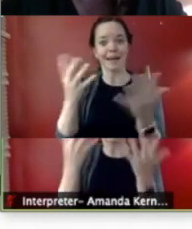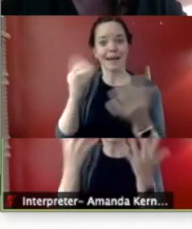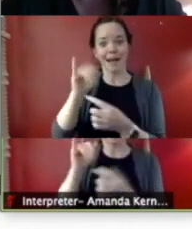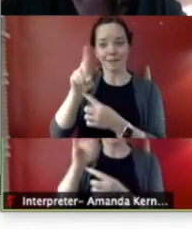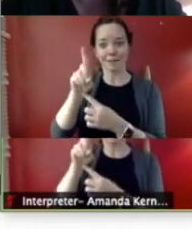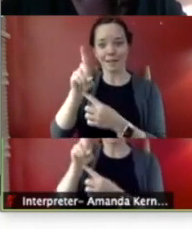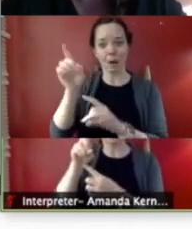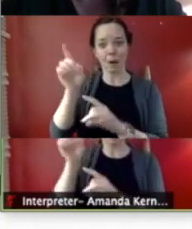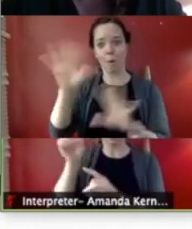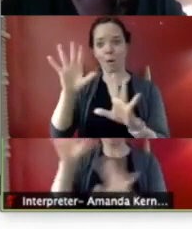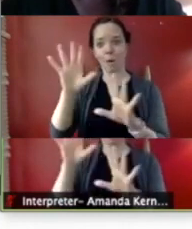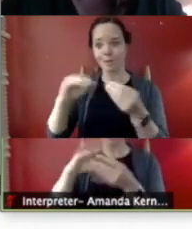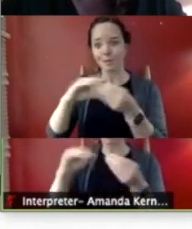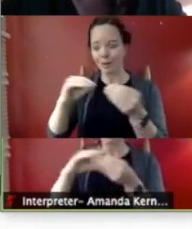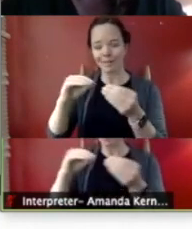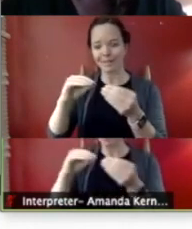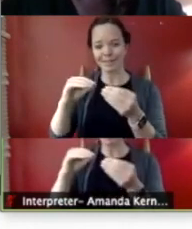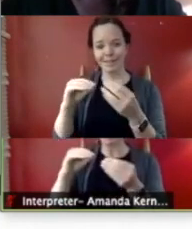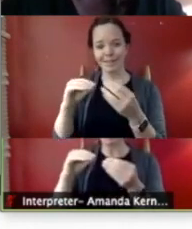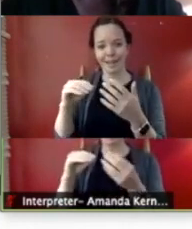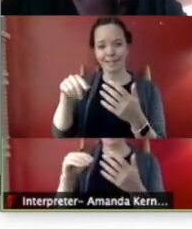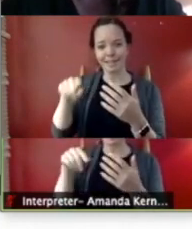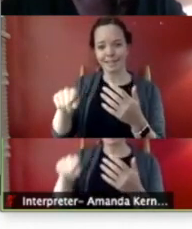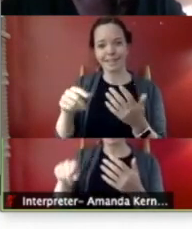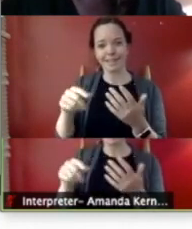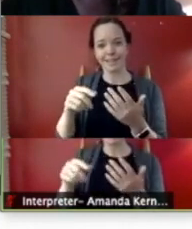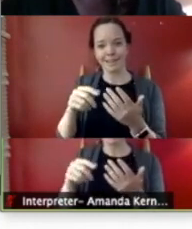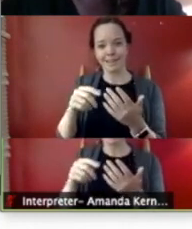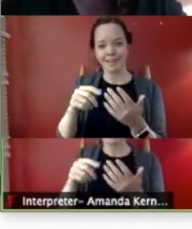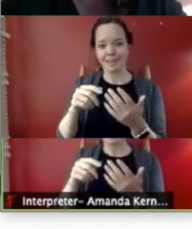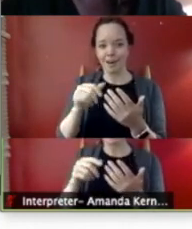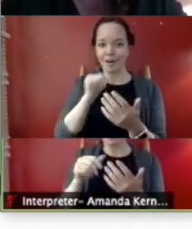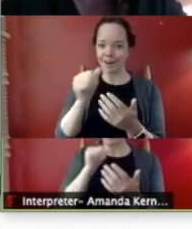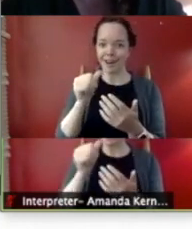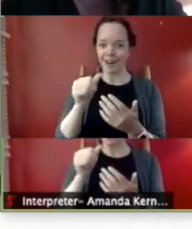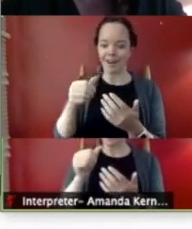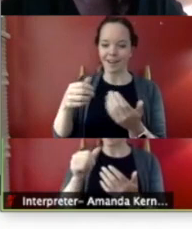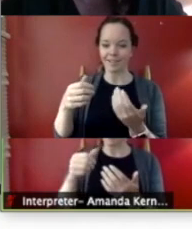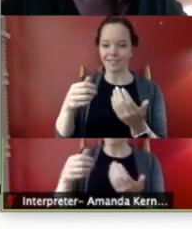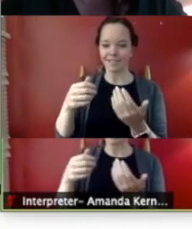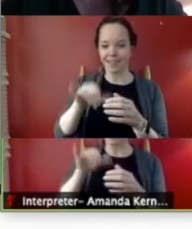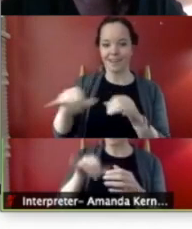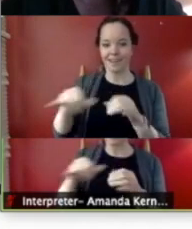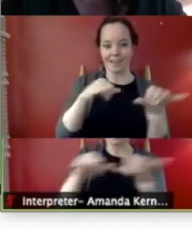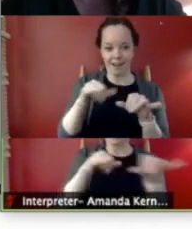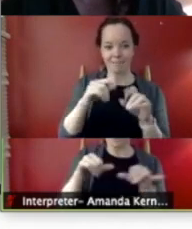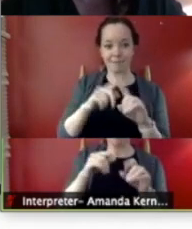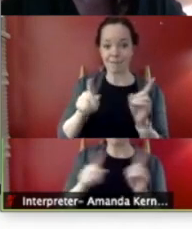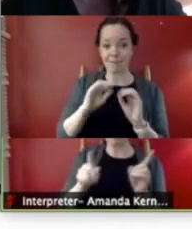actual complications. So this is something for us to think about. Next slide.